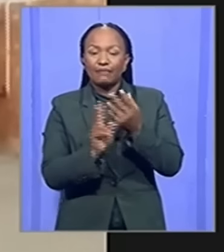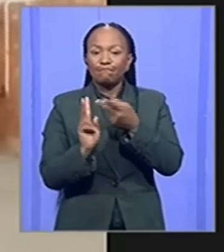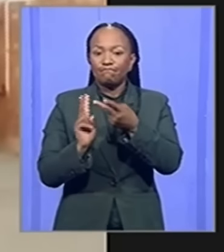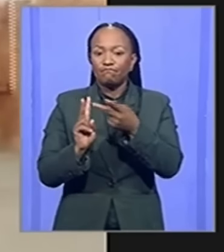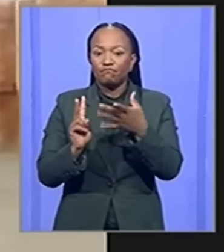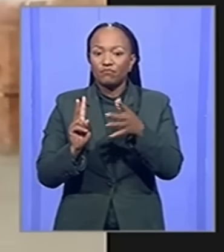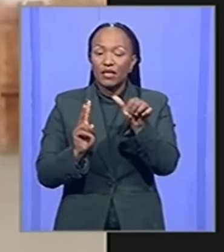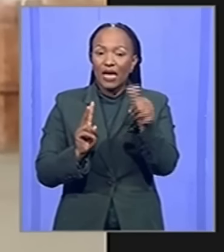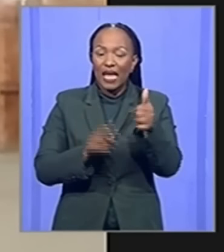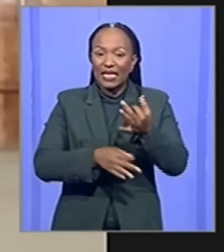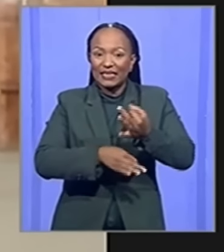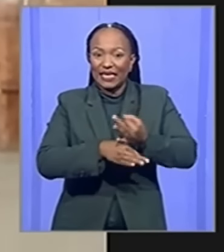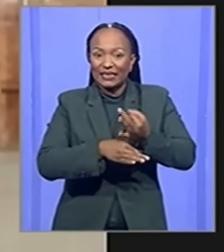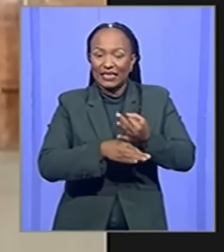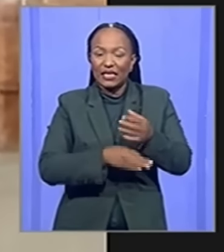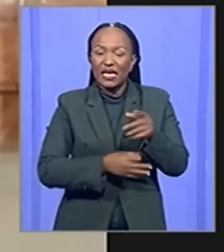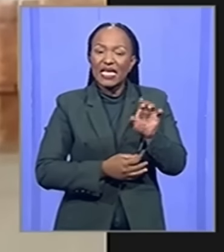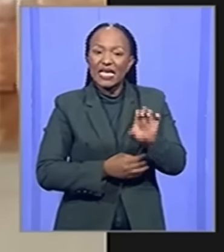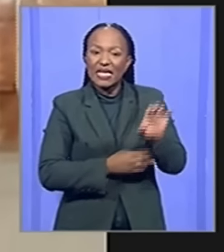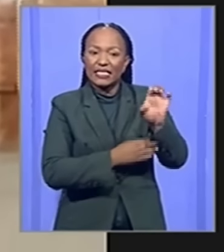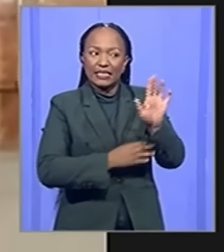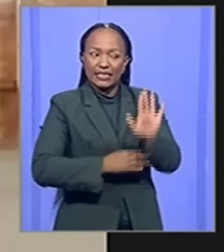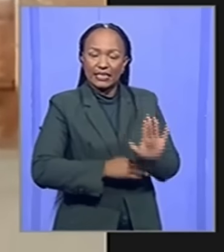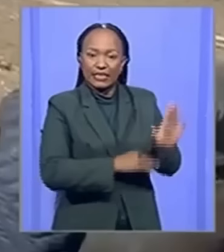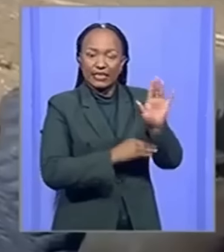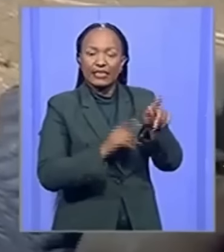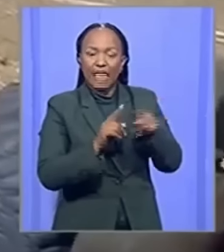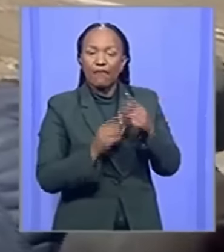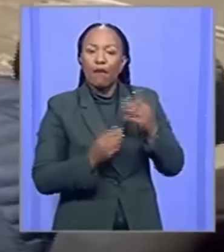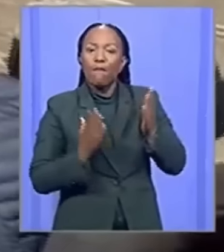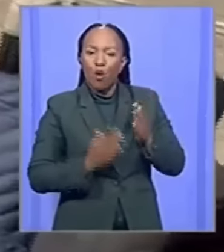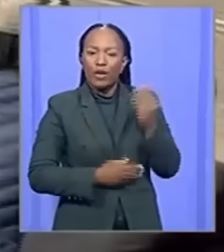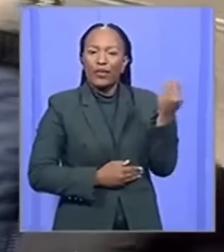le datana sebetsa ka Eastside. Me le bona ba ile ba tswa dikotsi.